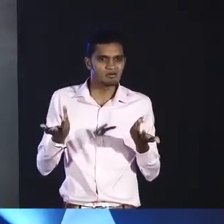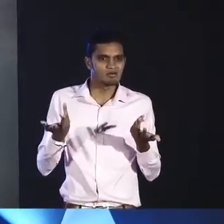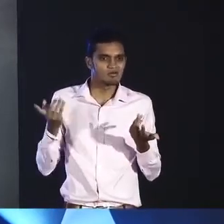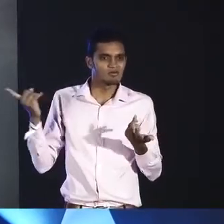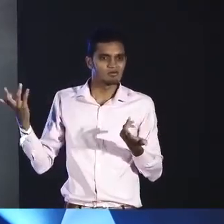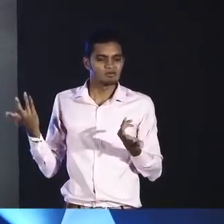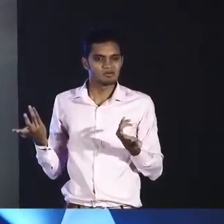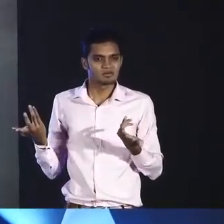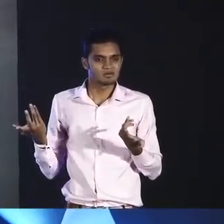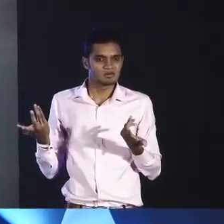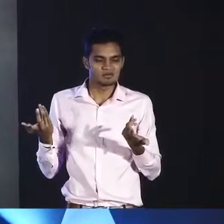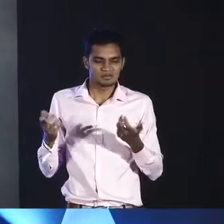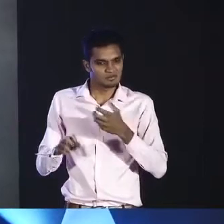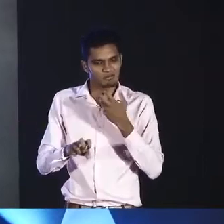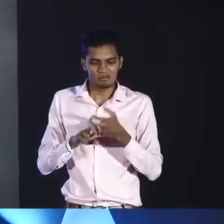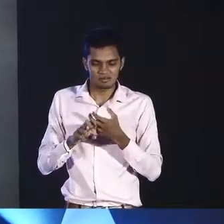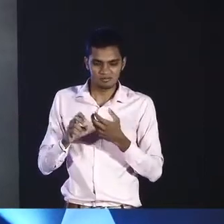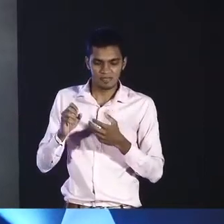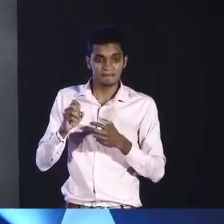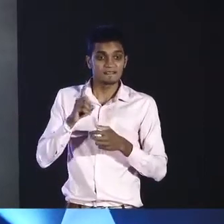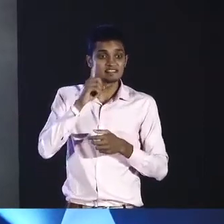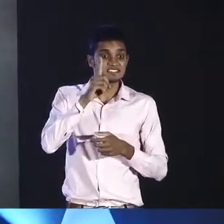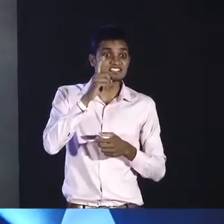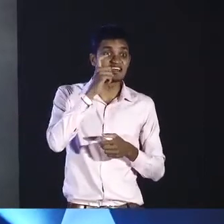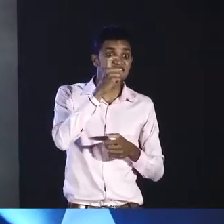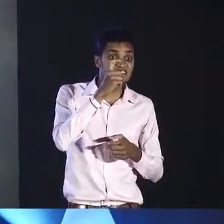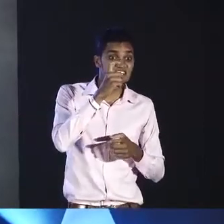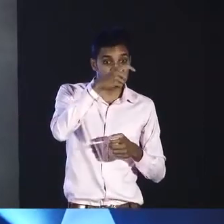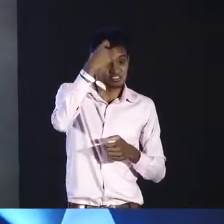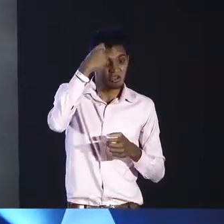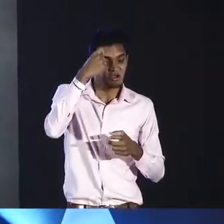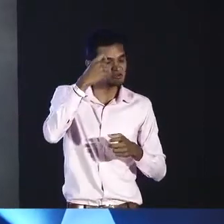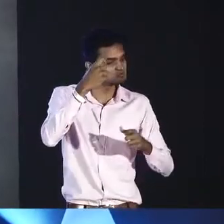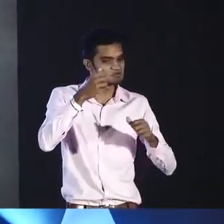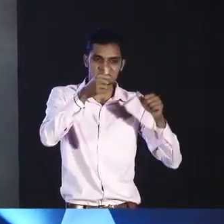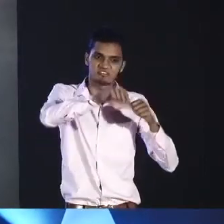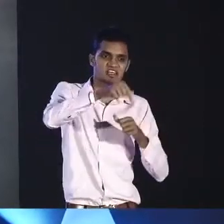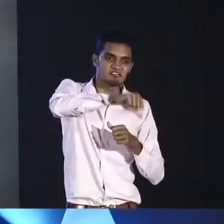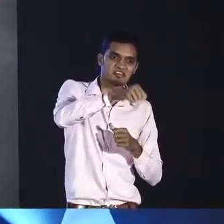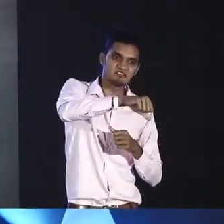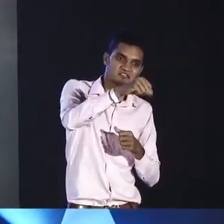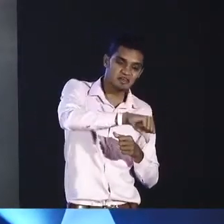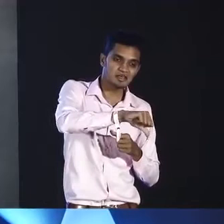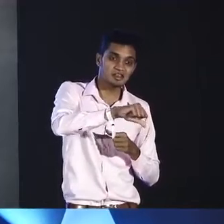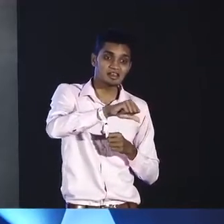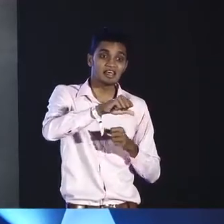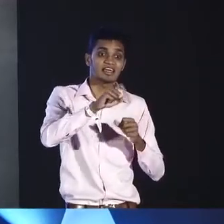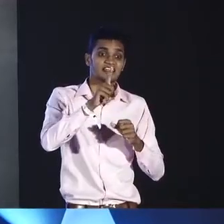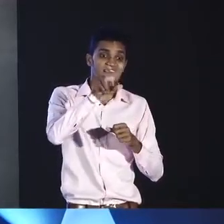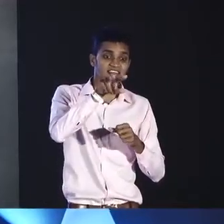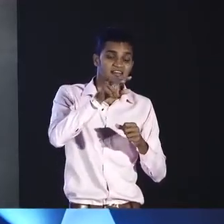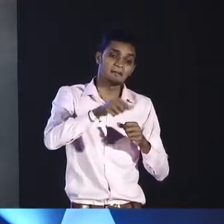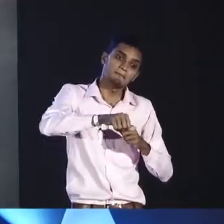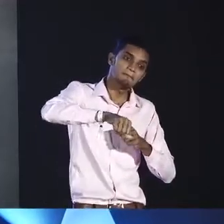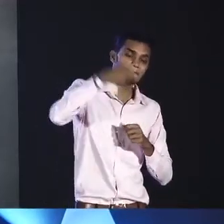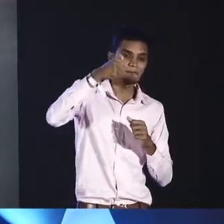work all the time. After 17 rejections, when I finally got the job, I figured out a way of teaching commerce.